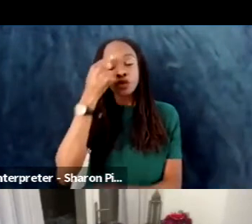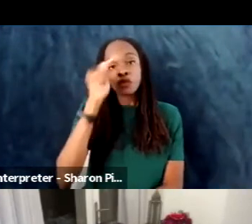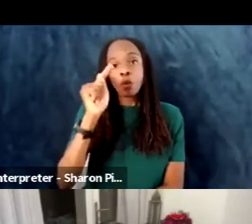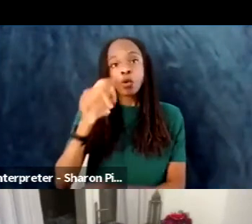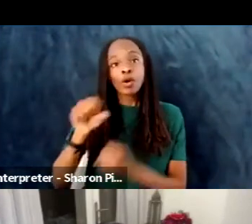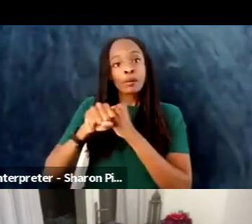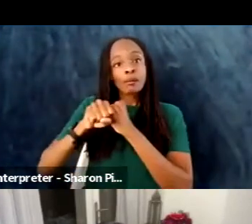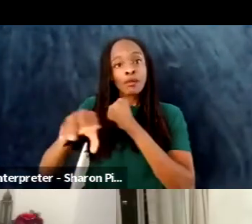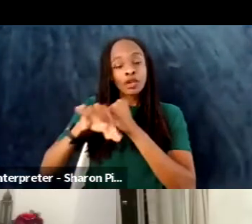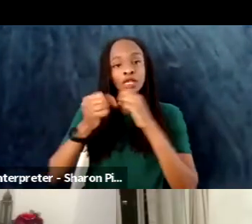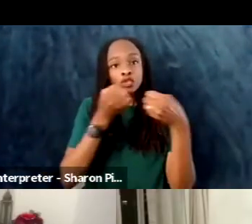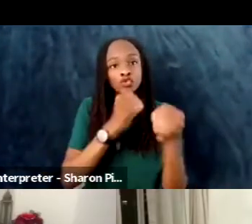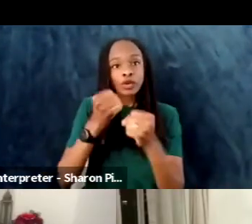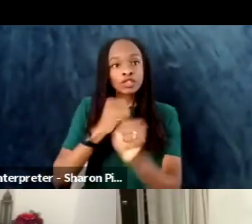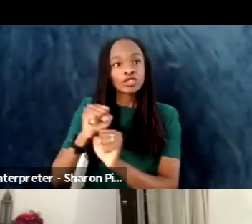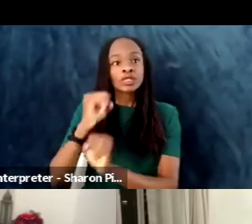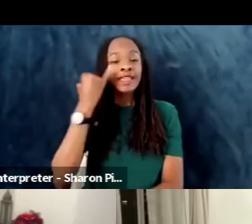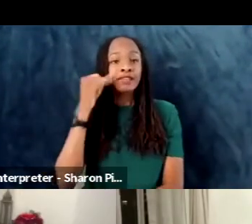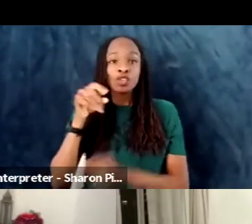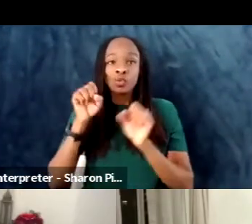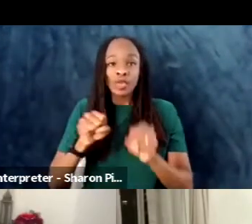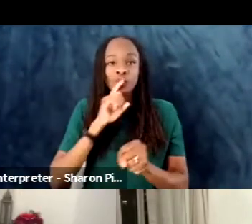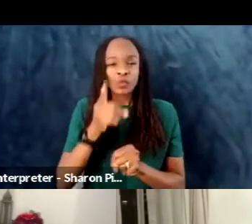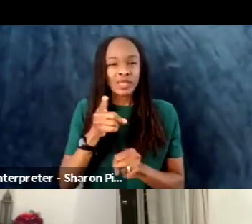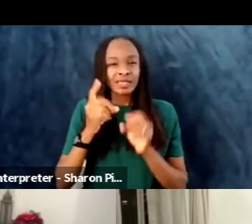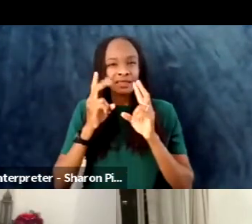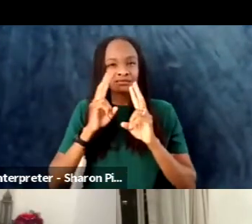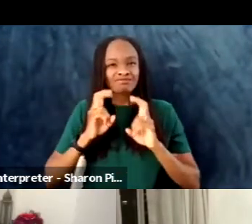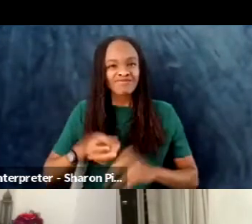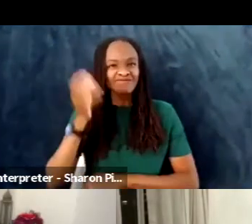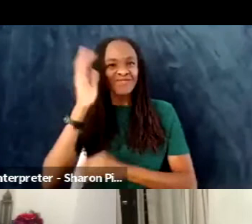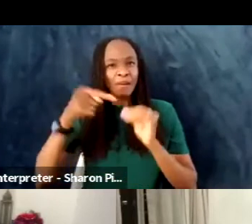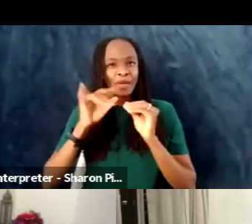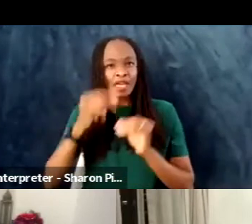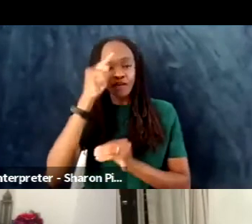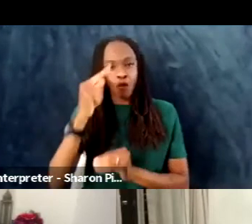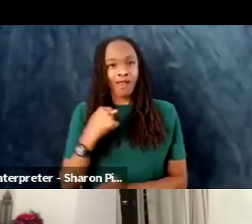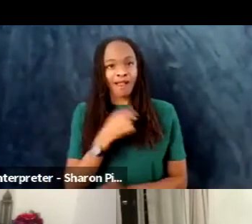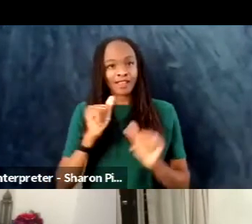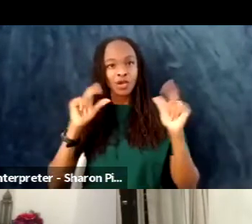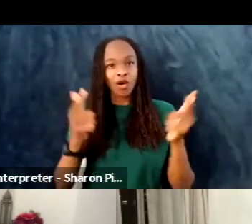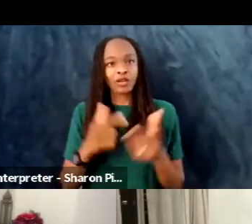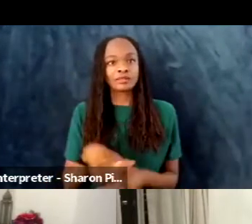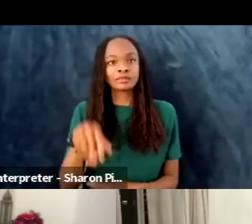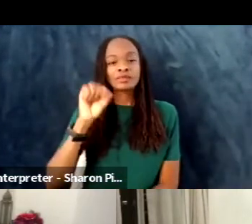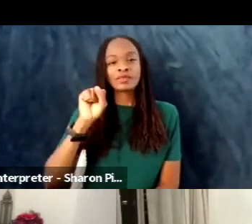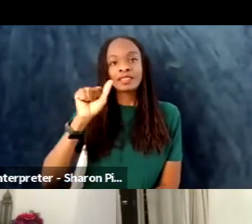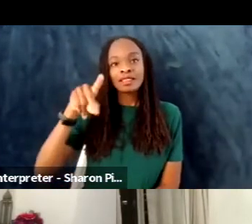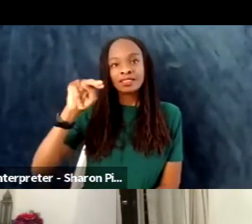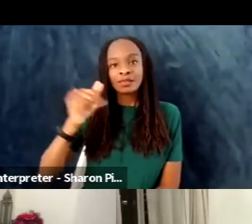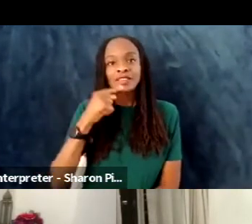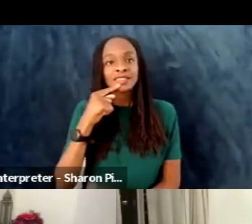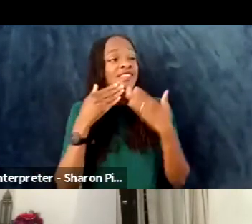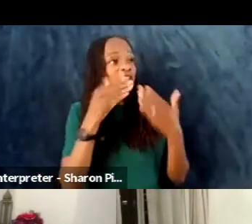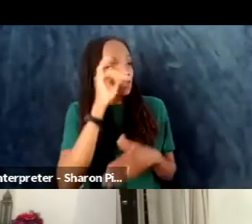marketing strategies. And if you could just unpack that for all of us. Thank you for that. And thanks for the